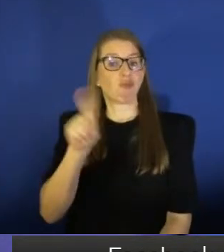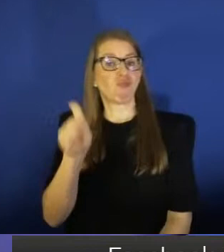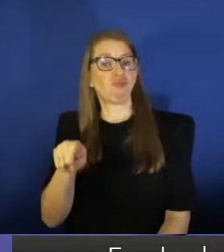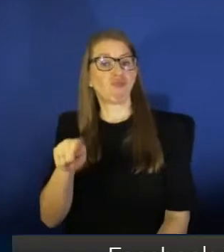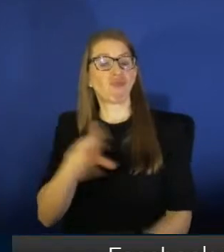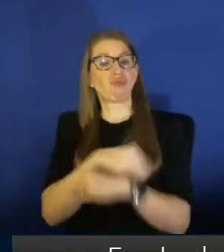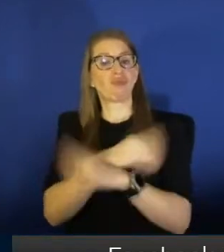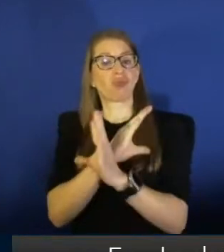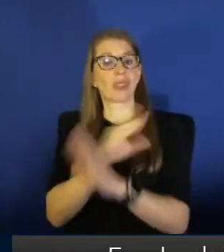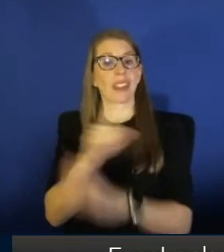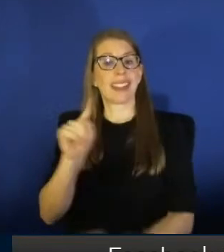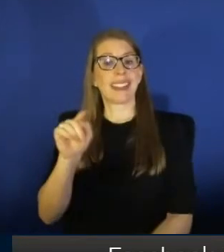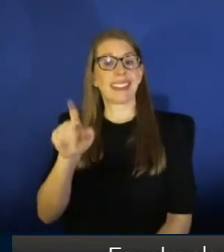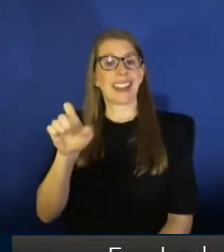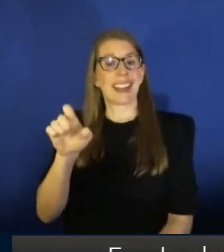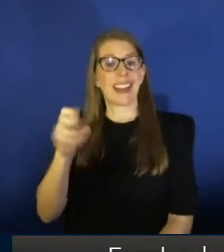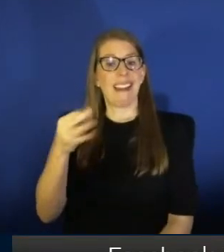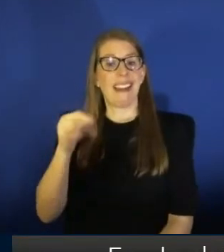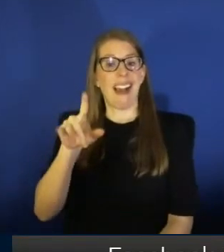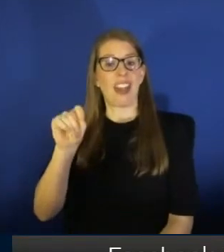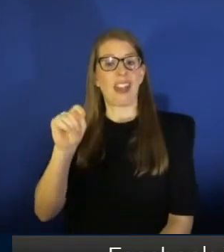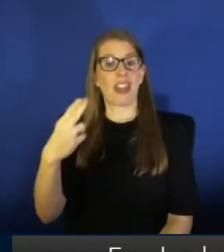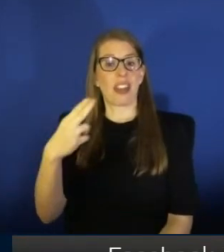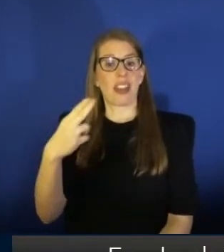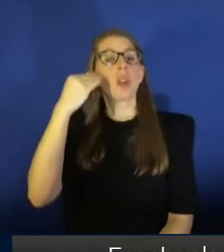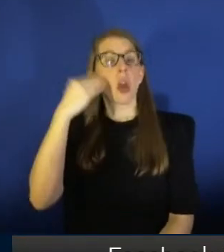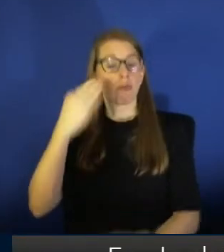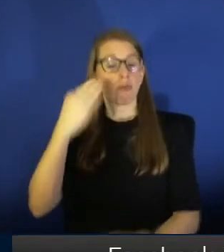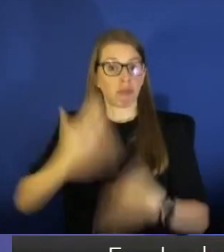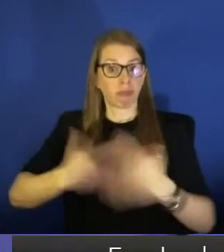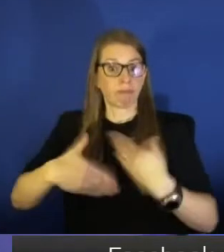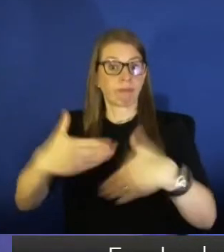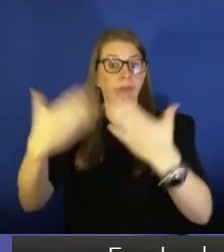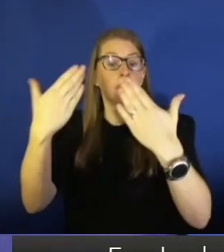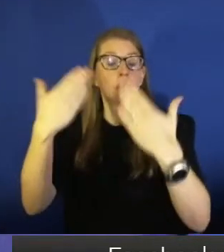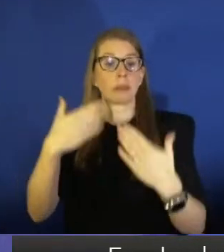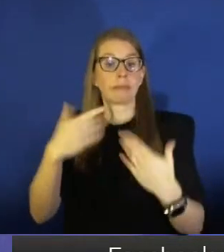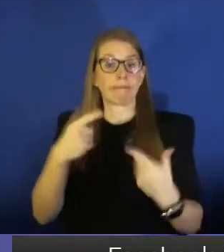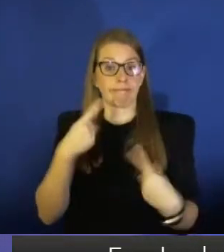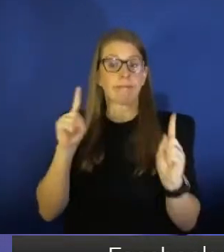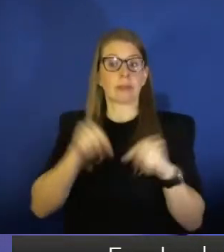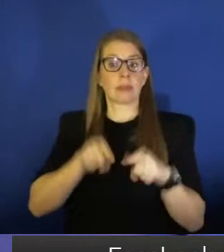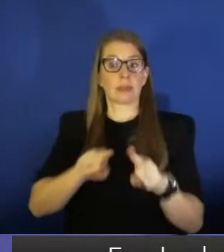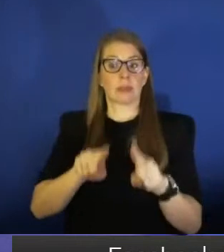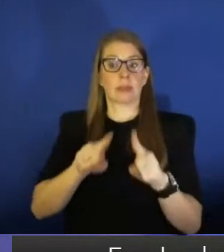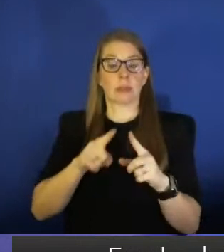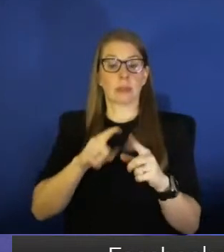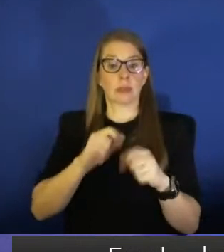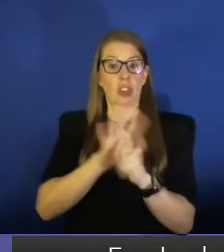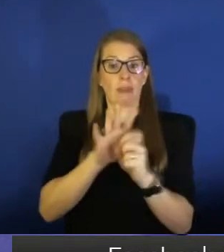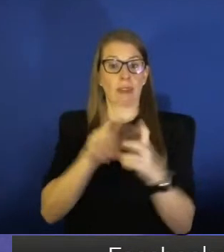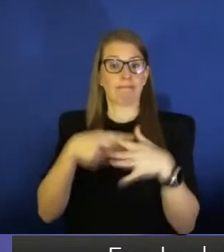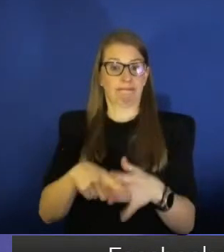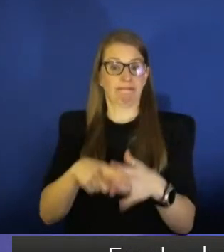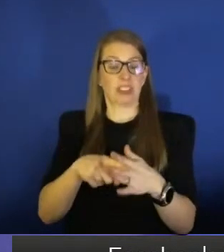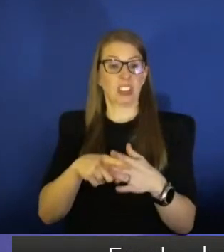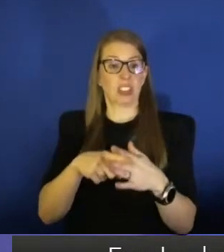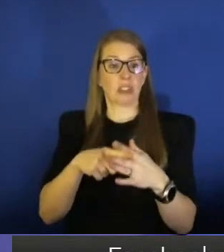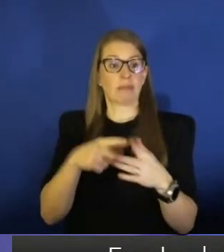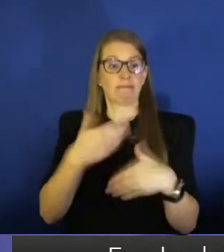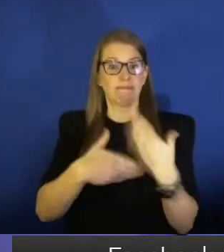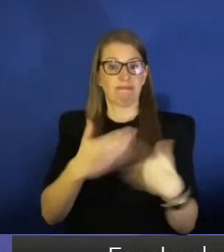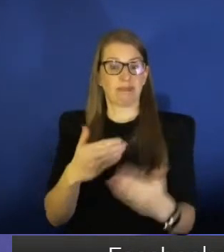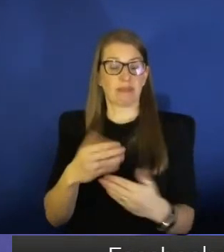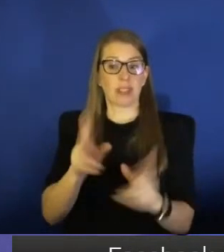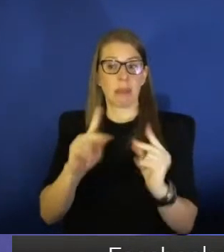telehealth. We know that really ramped up at the beginning of COVID, and it was something that was in the works, but people really took advantage